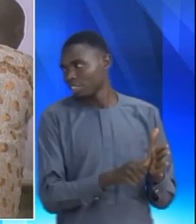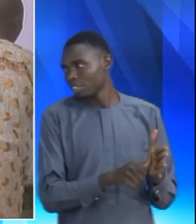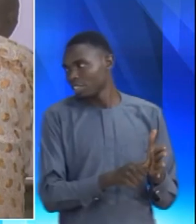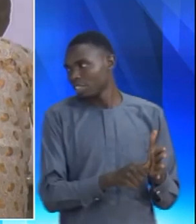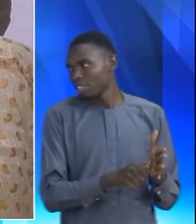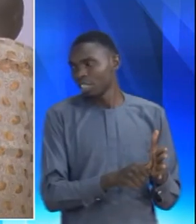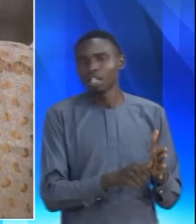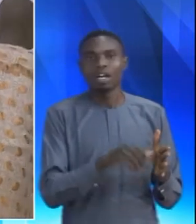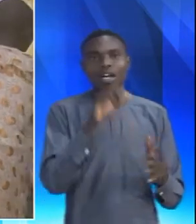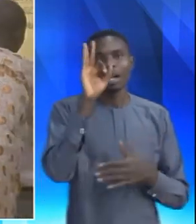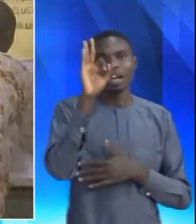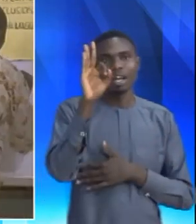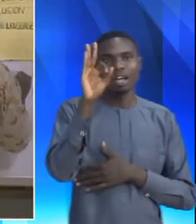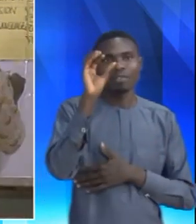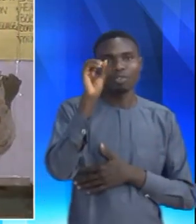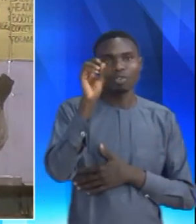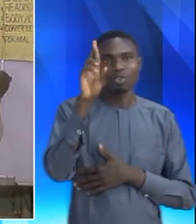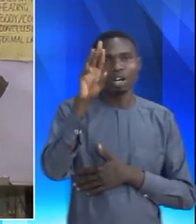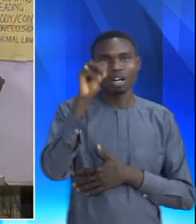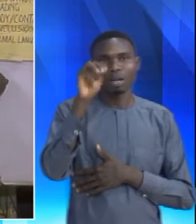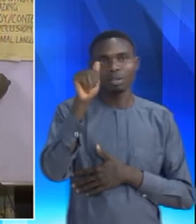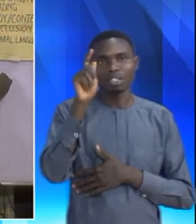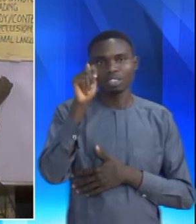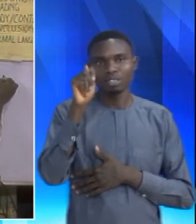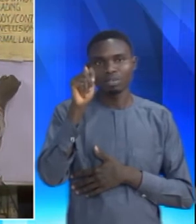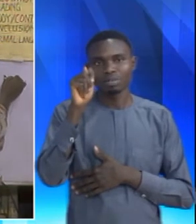so that